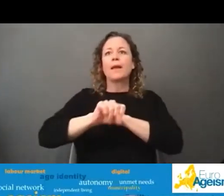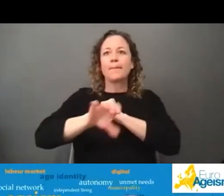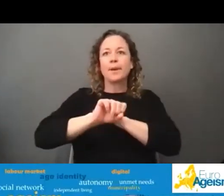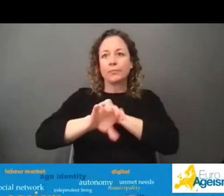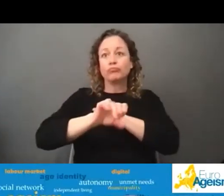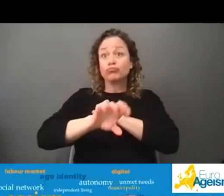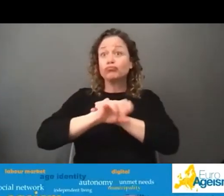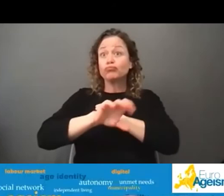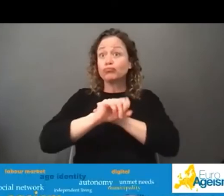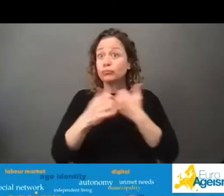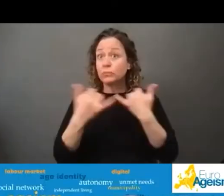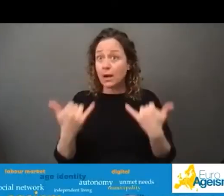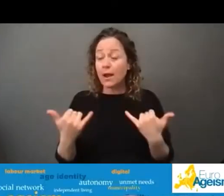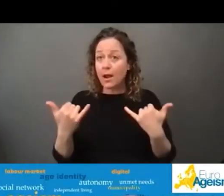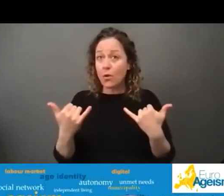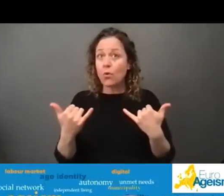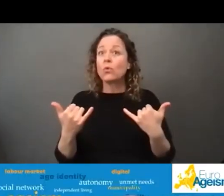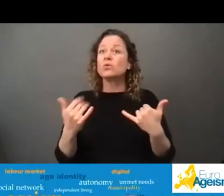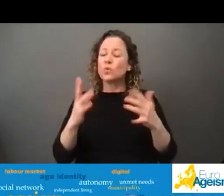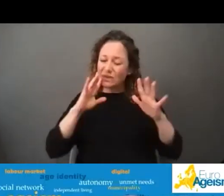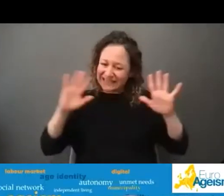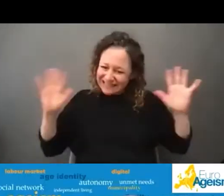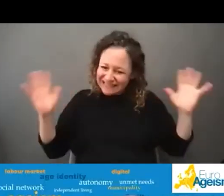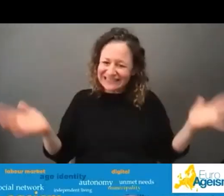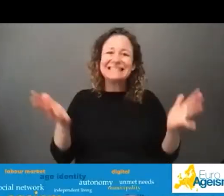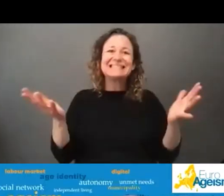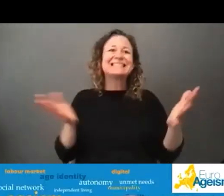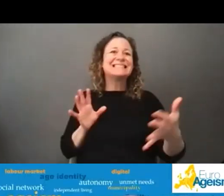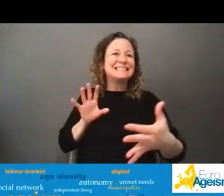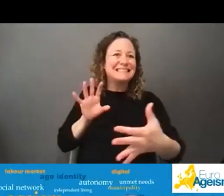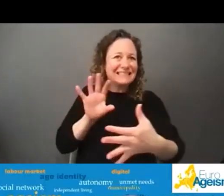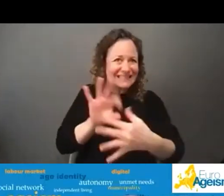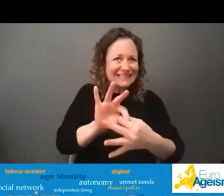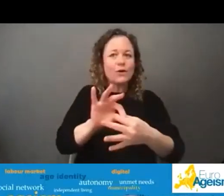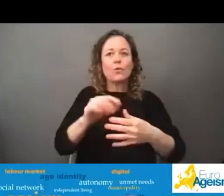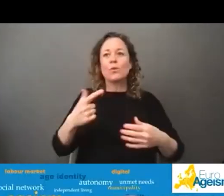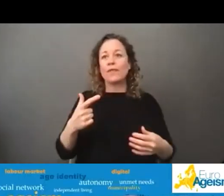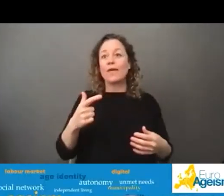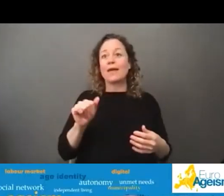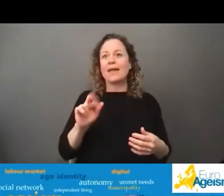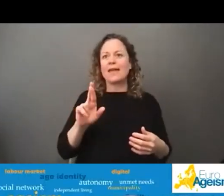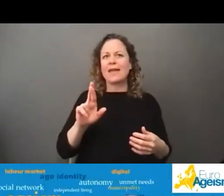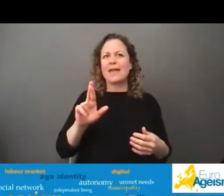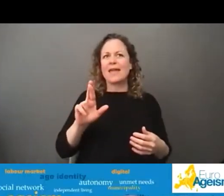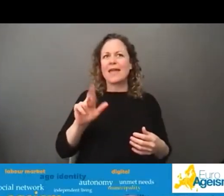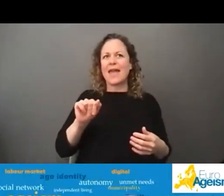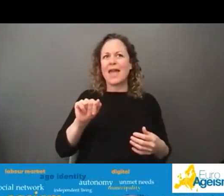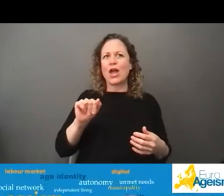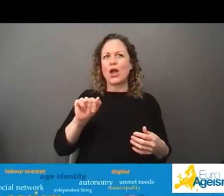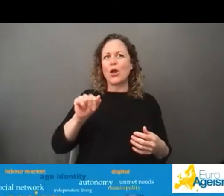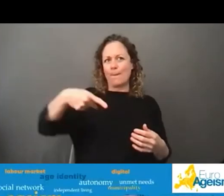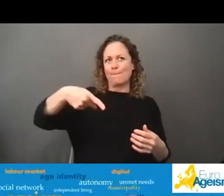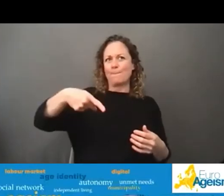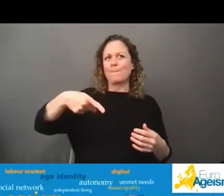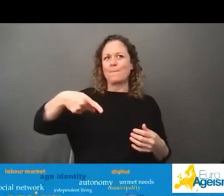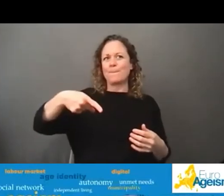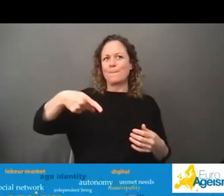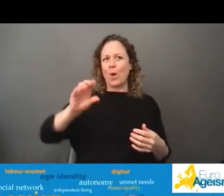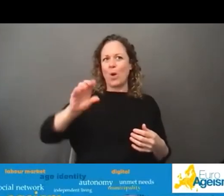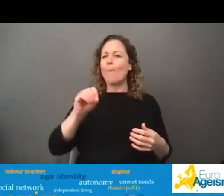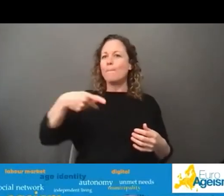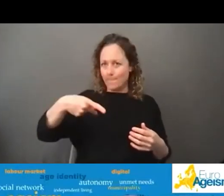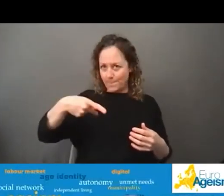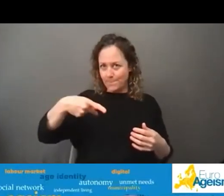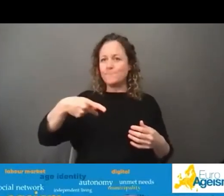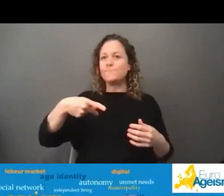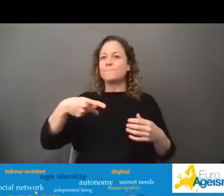of the Garrett members, and the members are actually all NGOs, and our Canadian Network